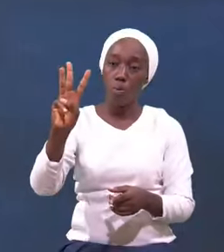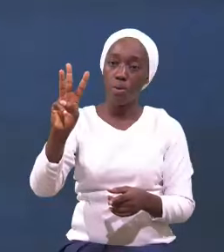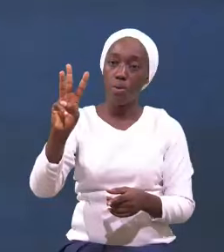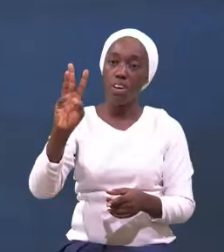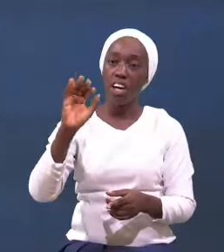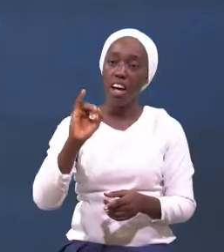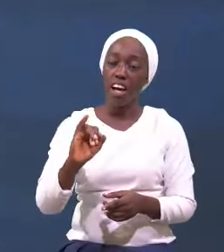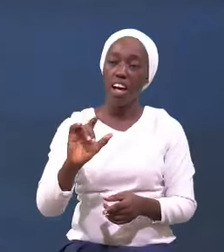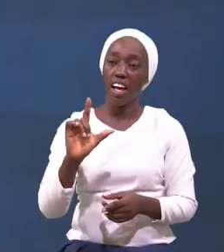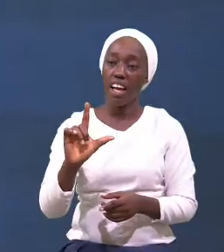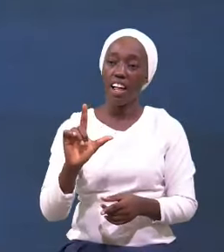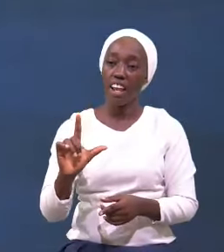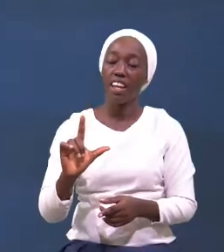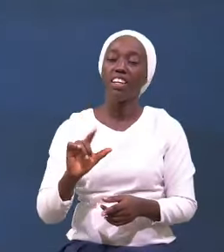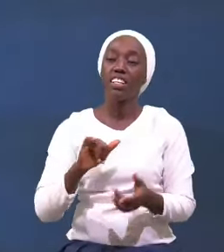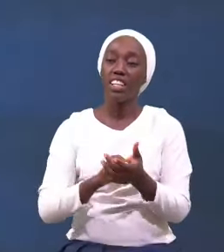W-I-L-L, will.